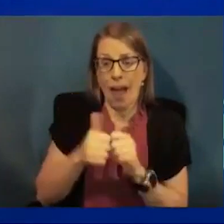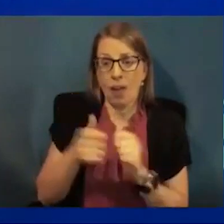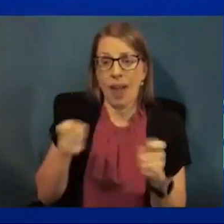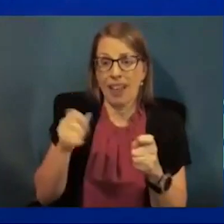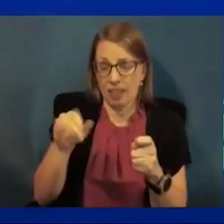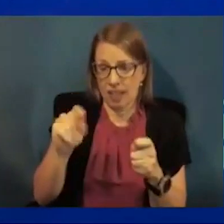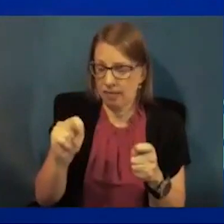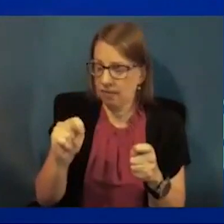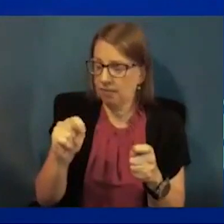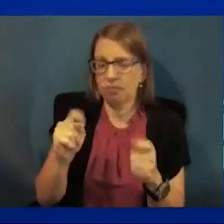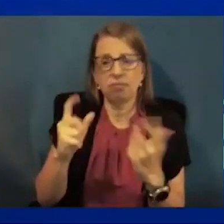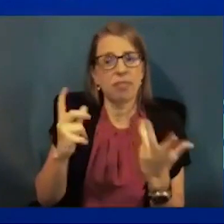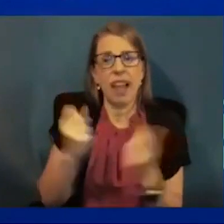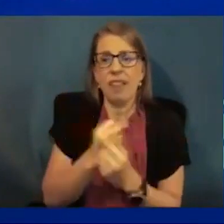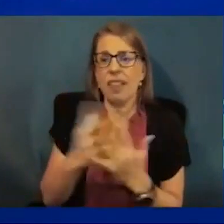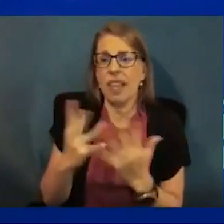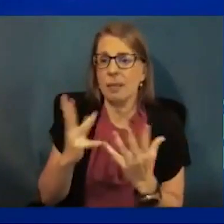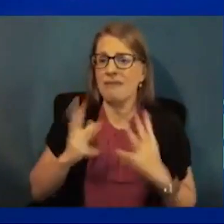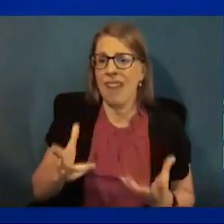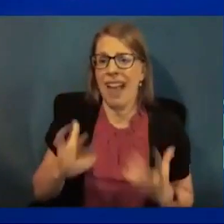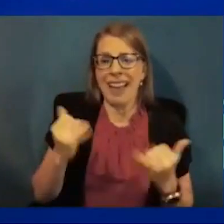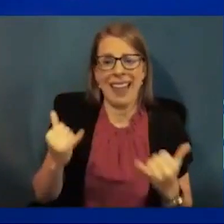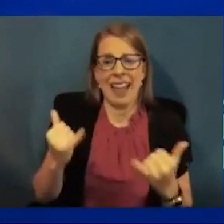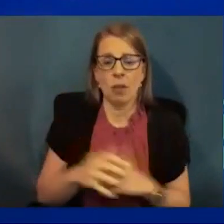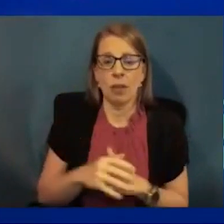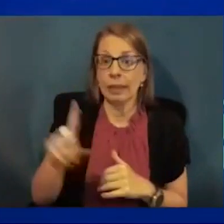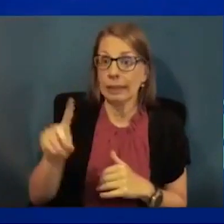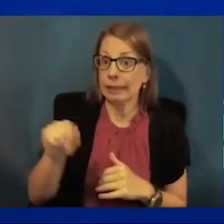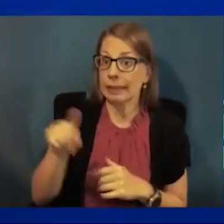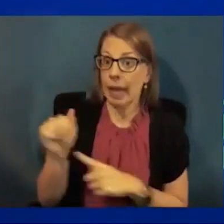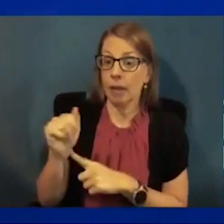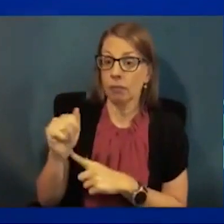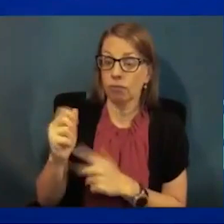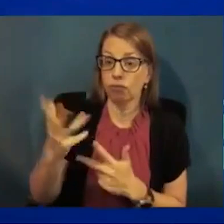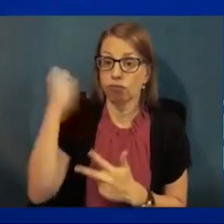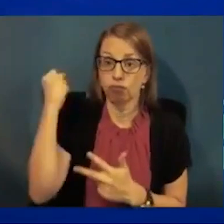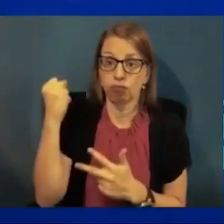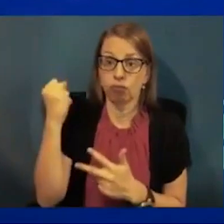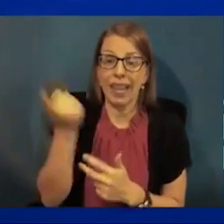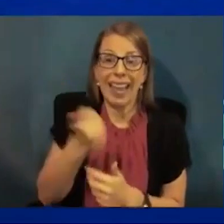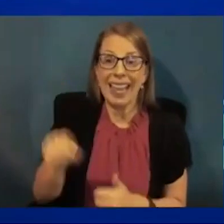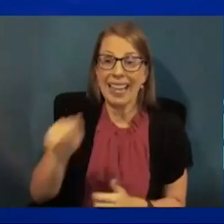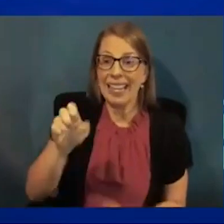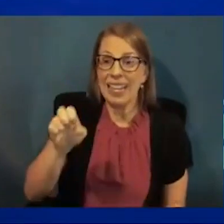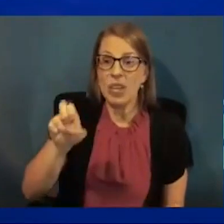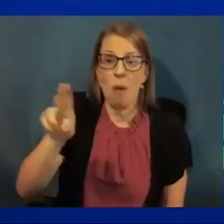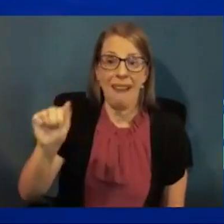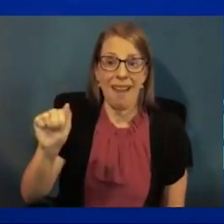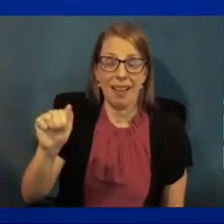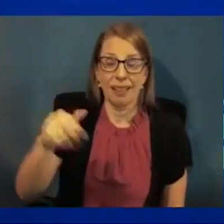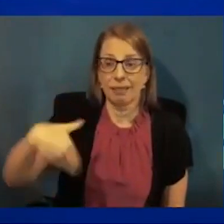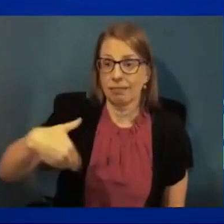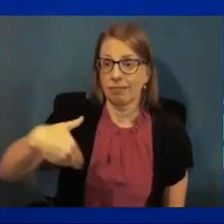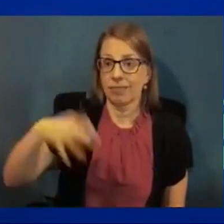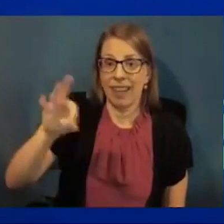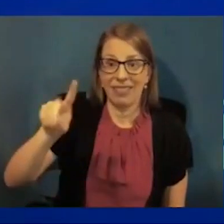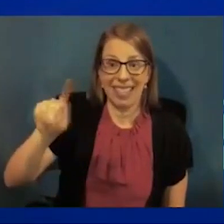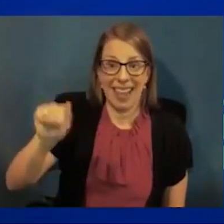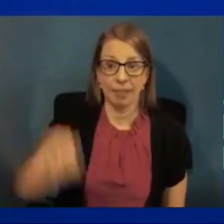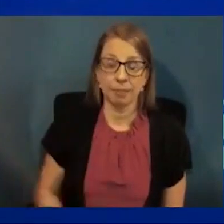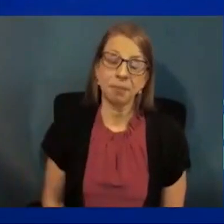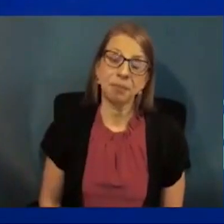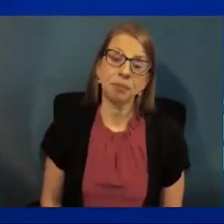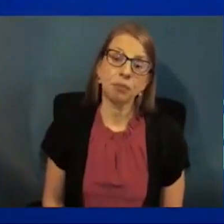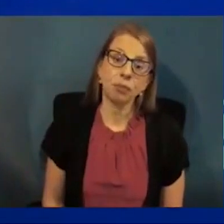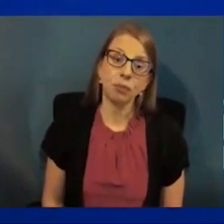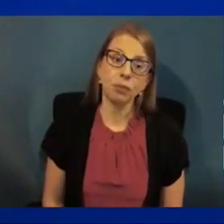all that data right now. They've not revoked anybody's early use authorization yet. So the idea that